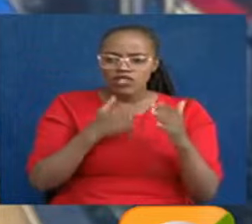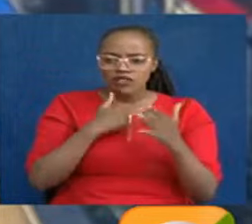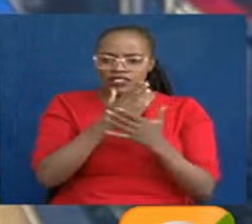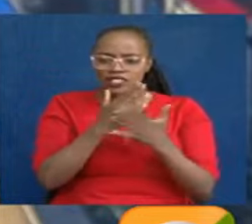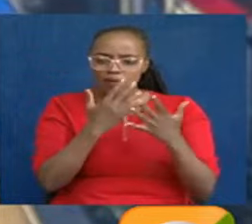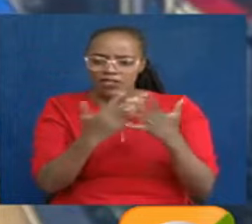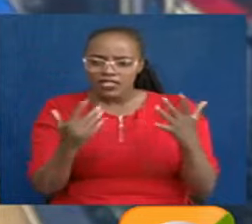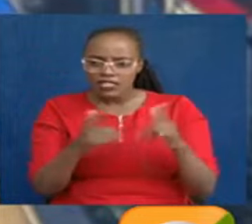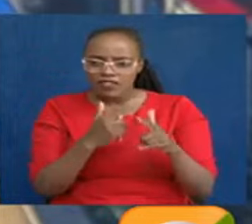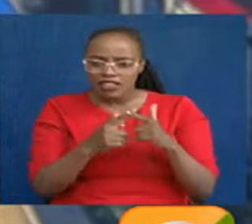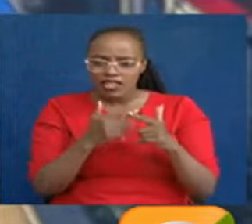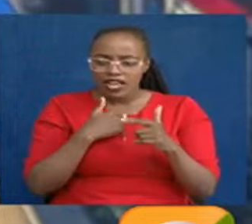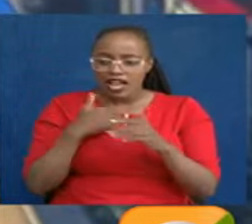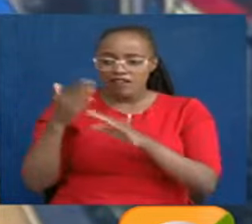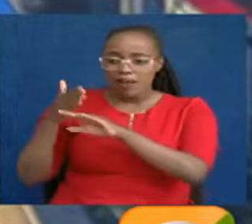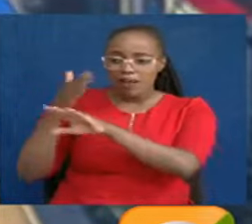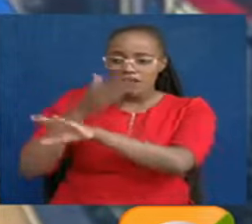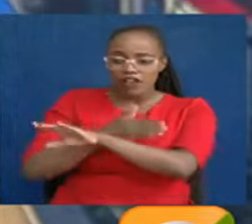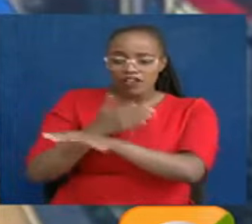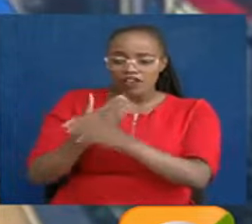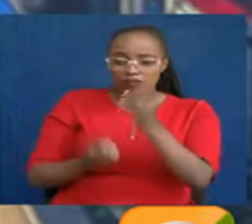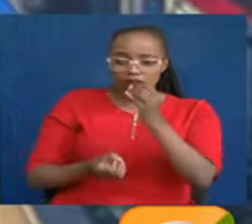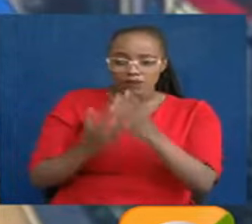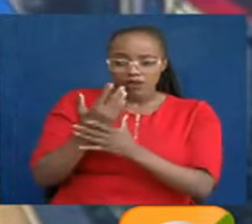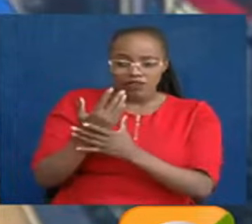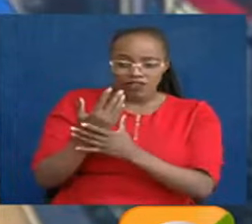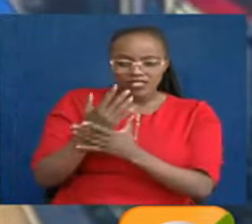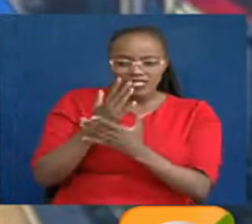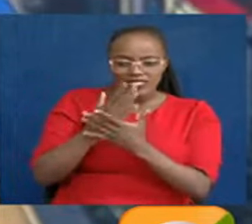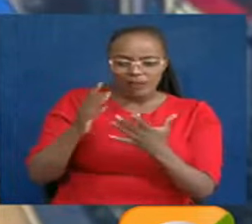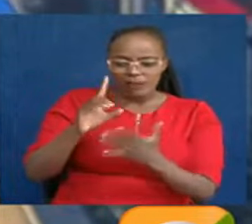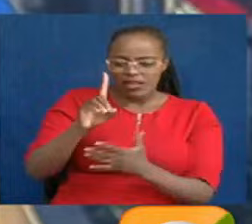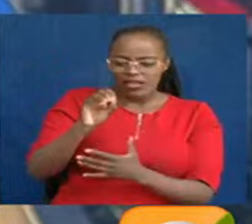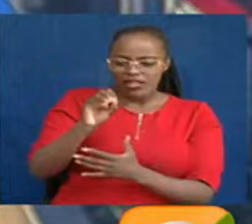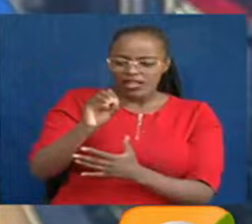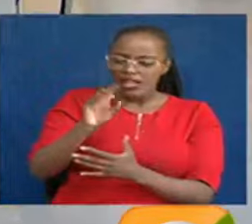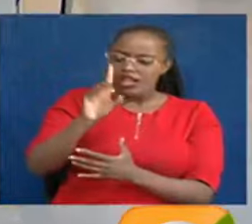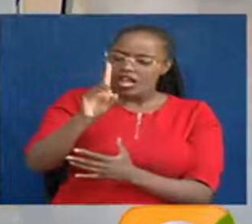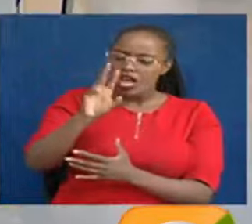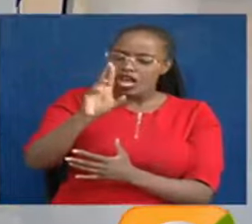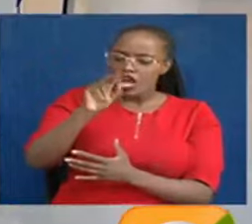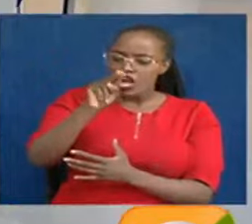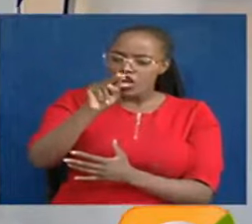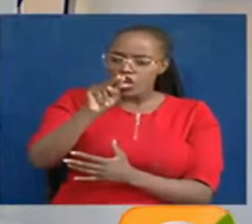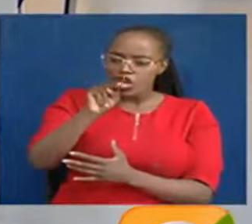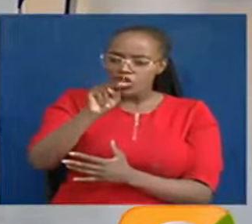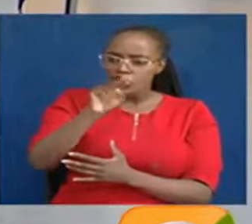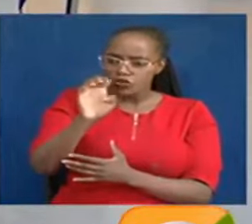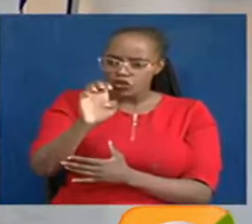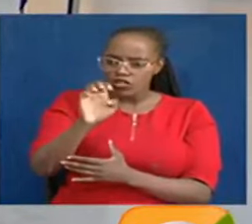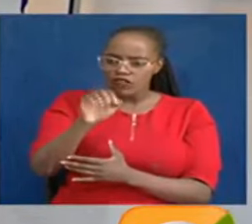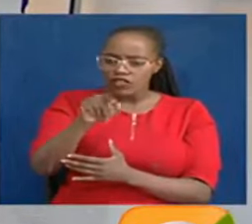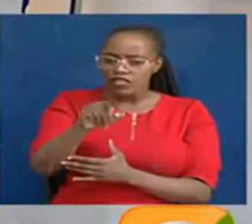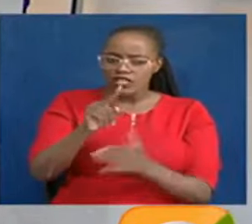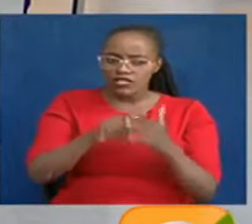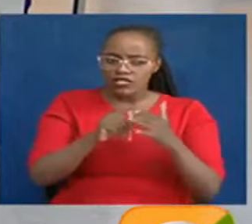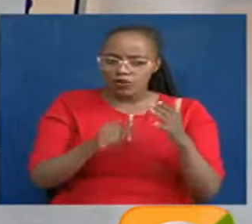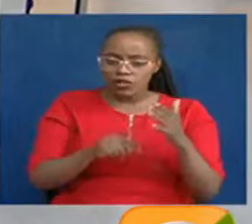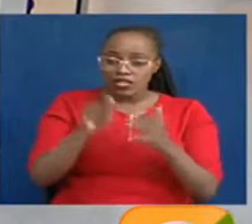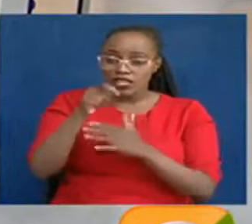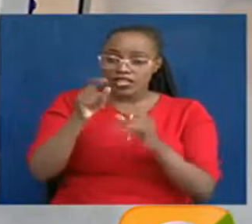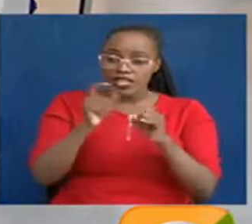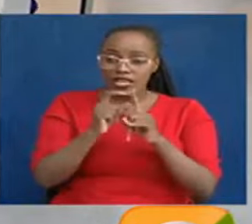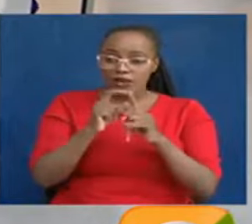you perhaps looking into setting up a drone facility? Yeah, I think looking into what best, the keyword